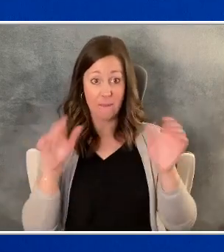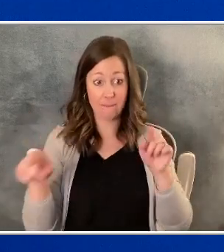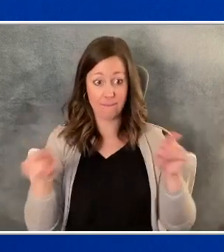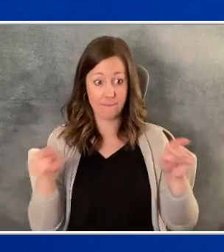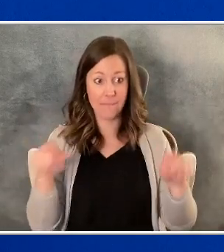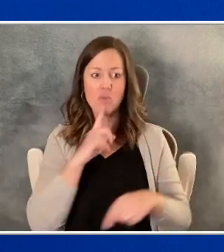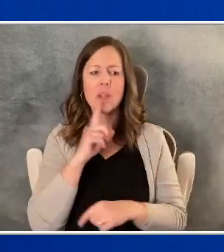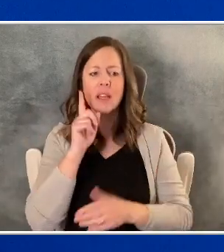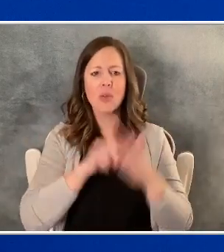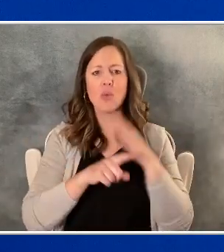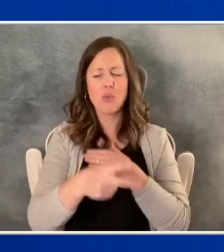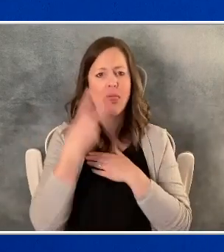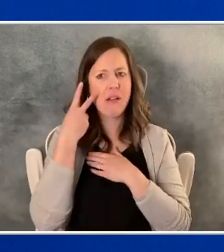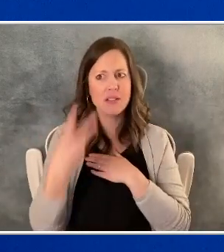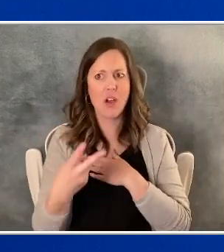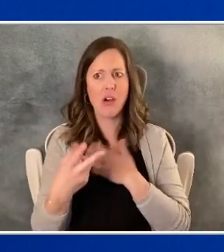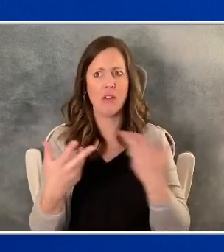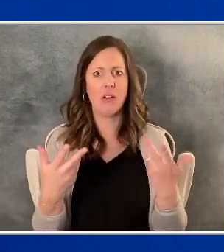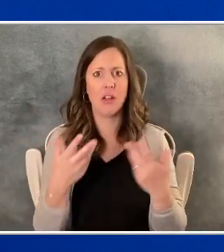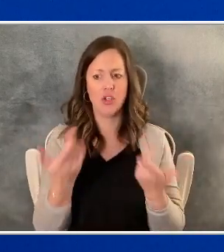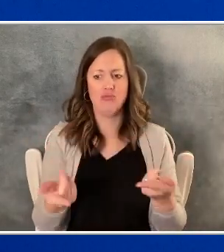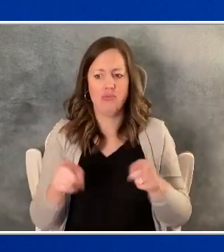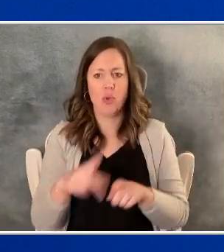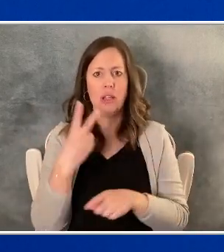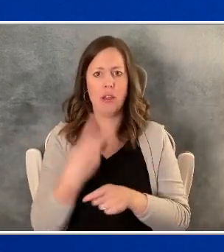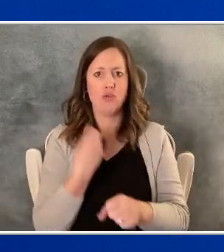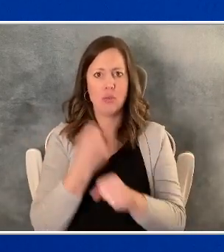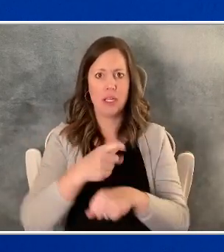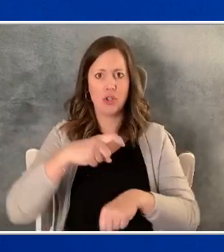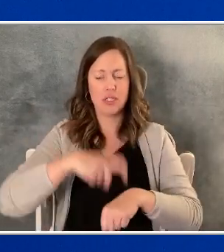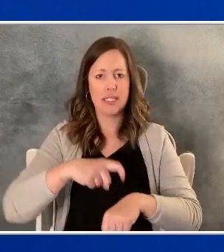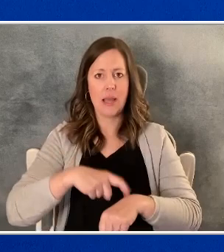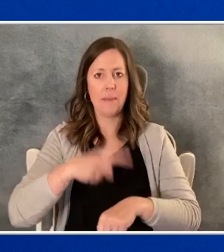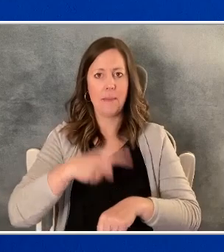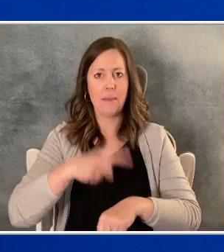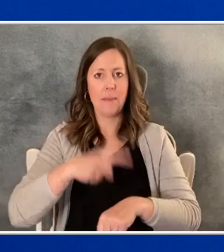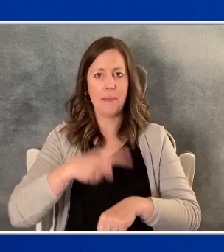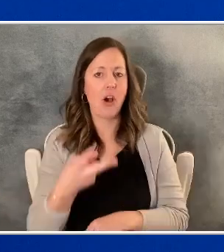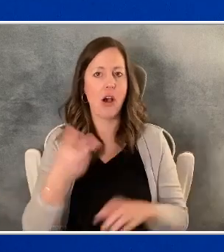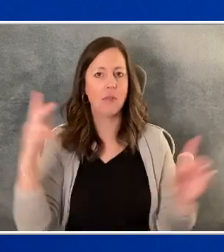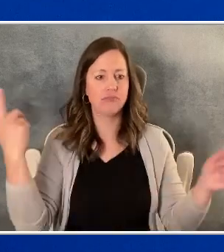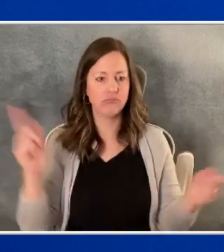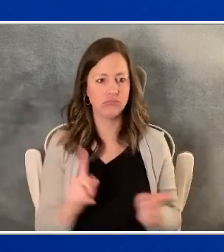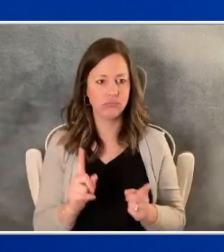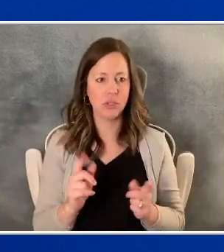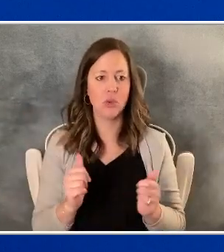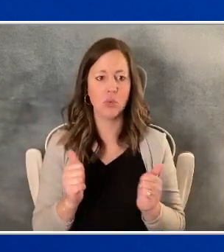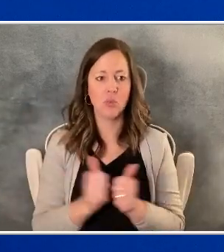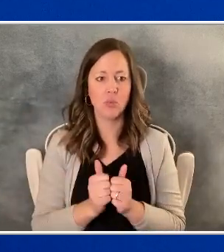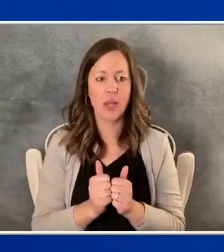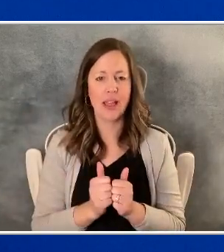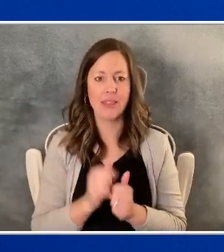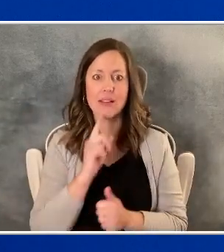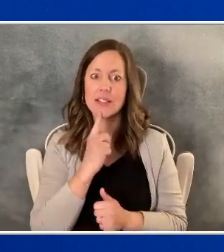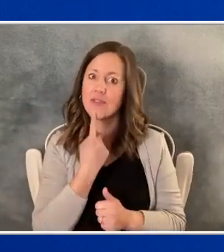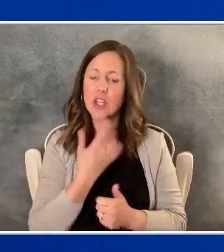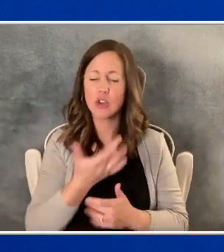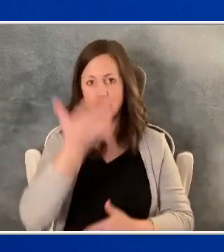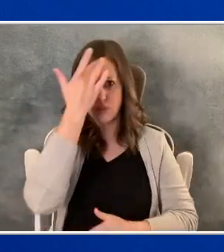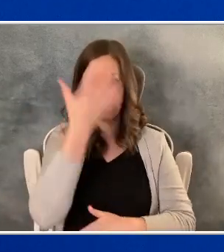was that over that 2-year time period, they saw a substantial decrease in the severe illness and death. And they